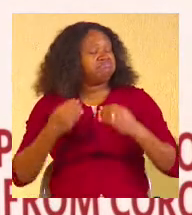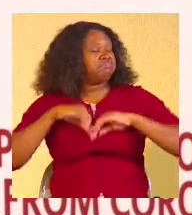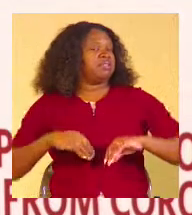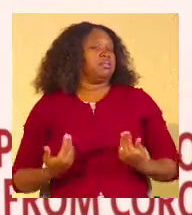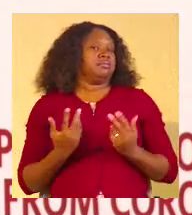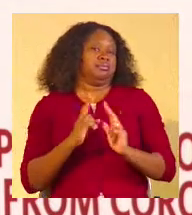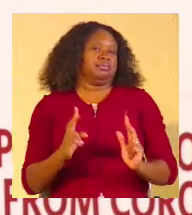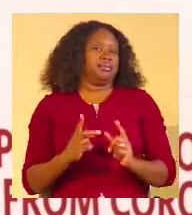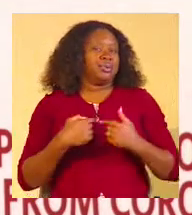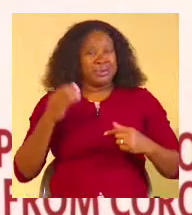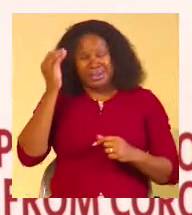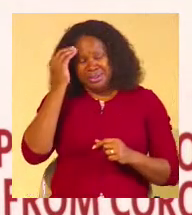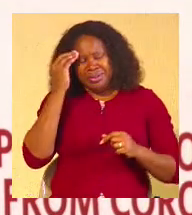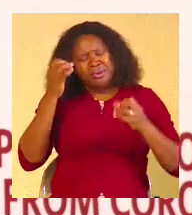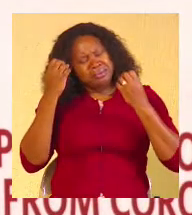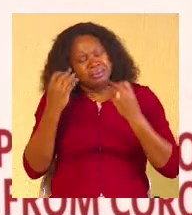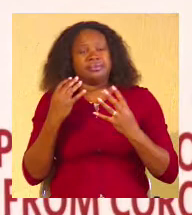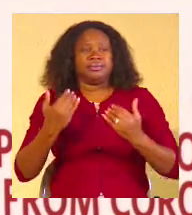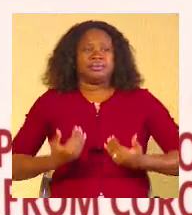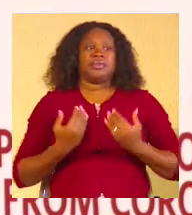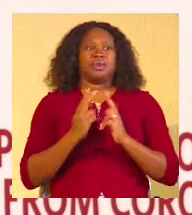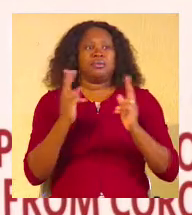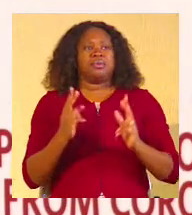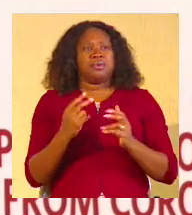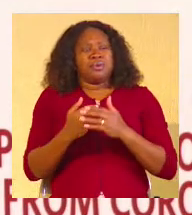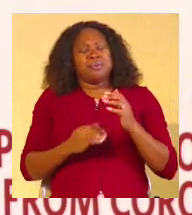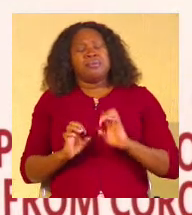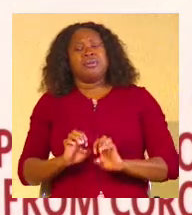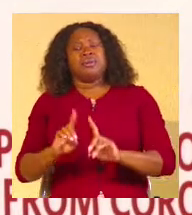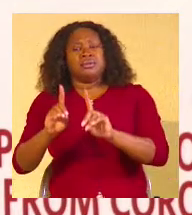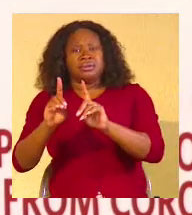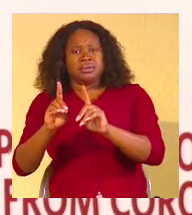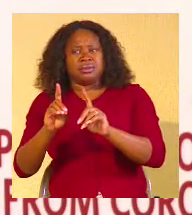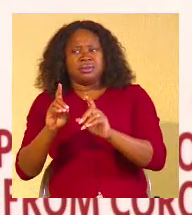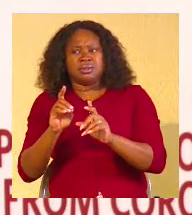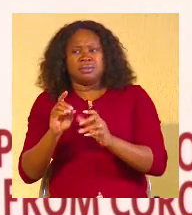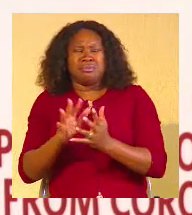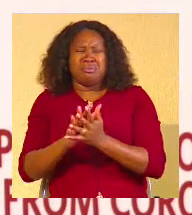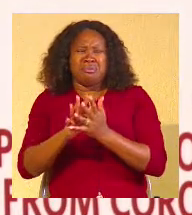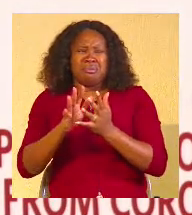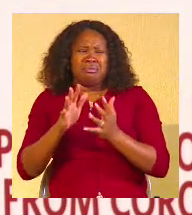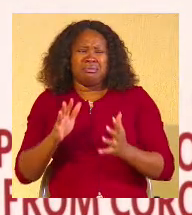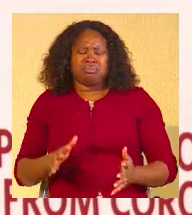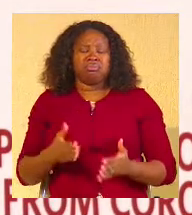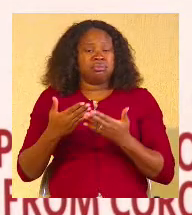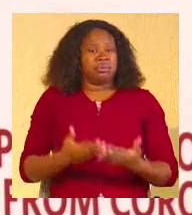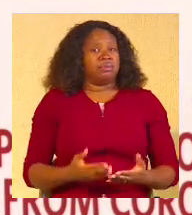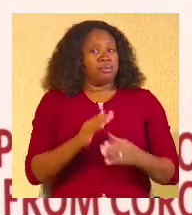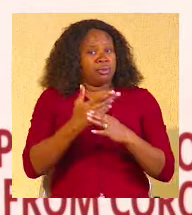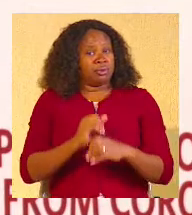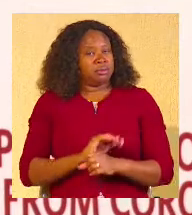fact that many young people's formal education has been severely impacted by the